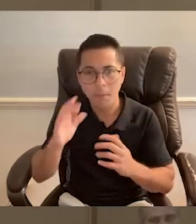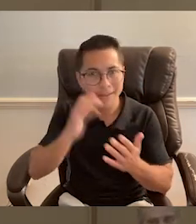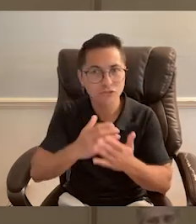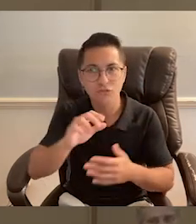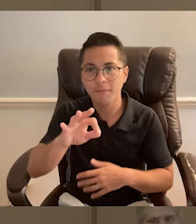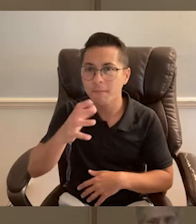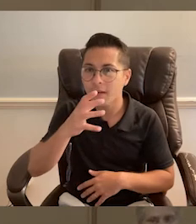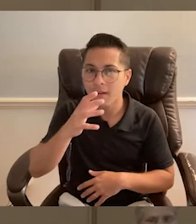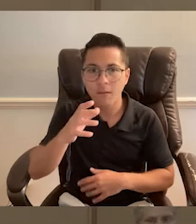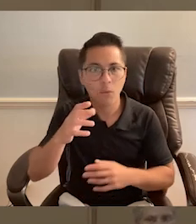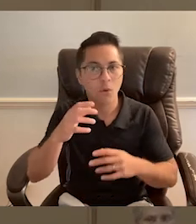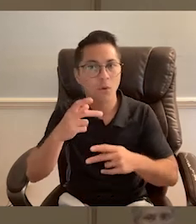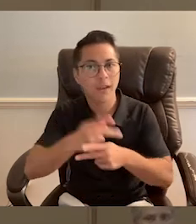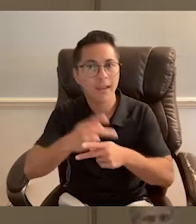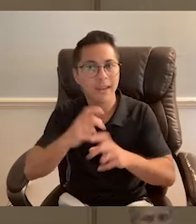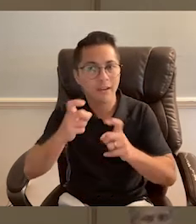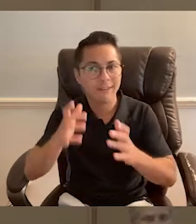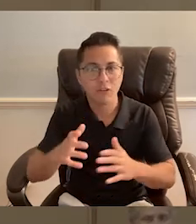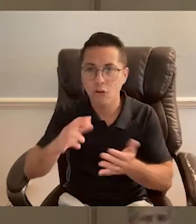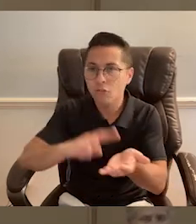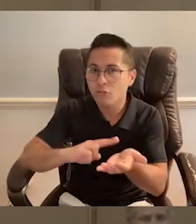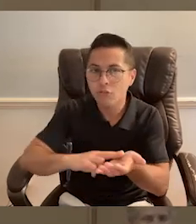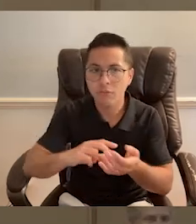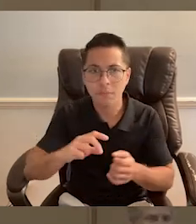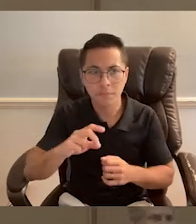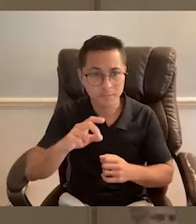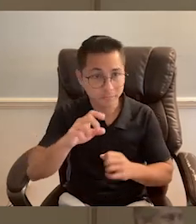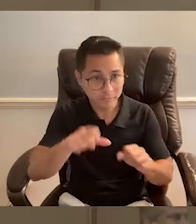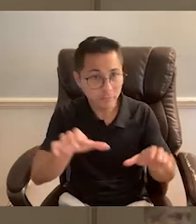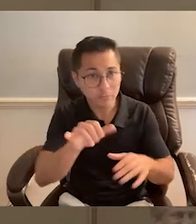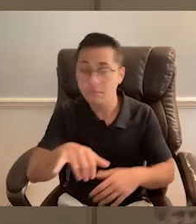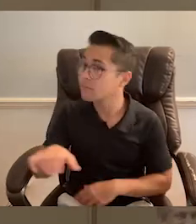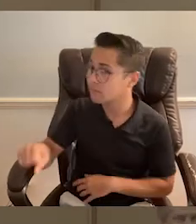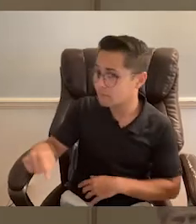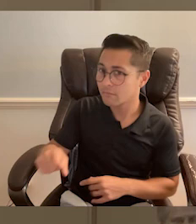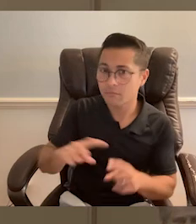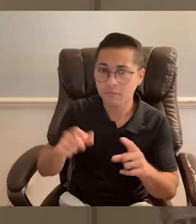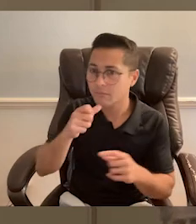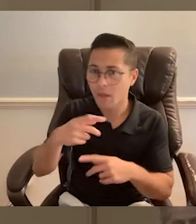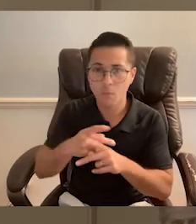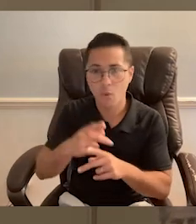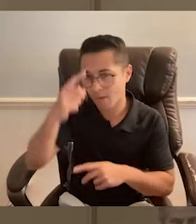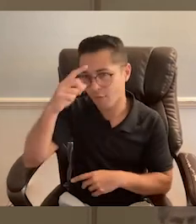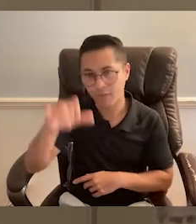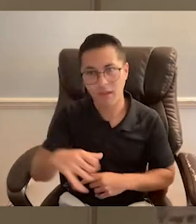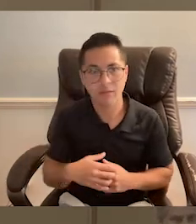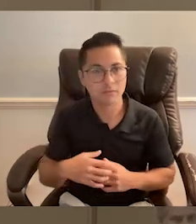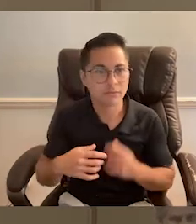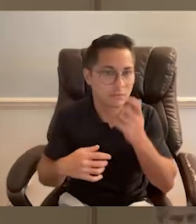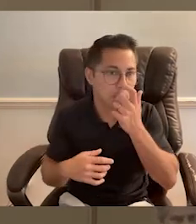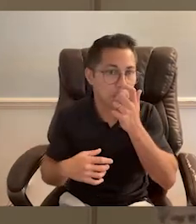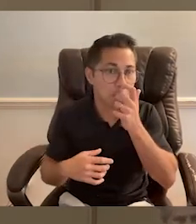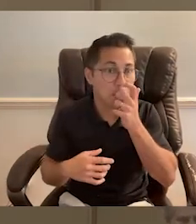tracking. I didn't know that's what it was called, but I appreciate it. Yeah, no problem. Go ahead. Have you guys looked at something that